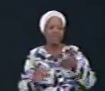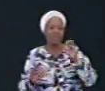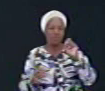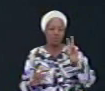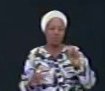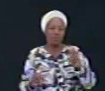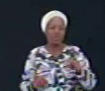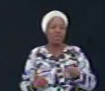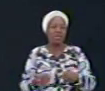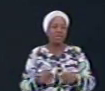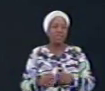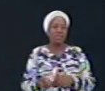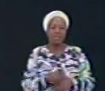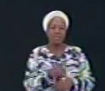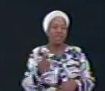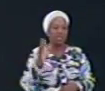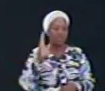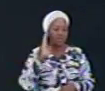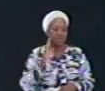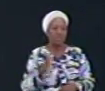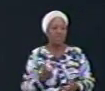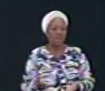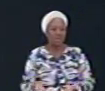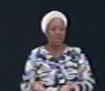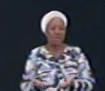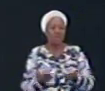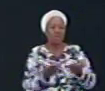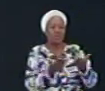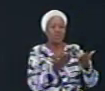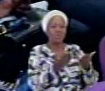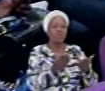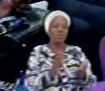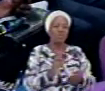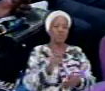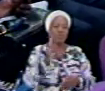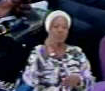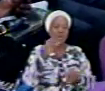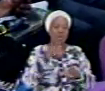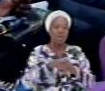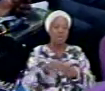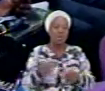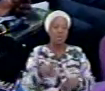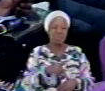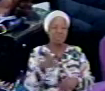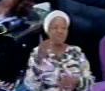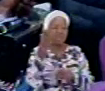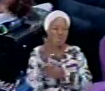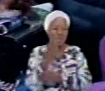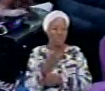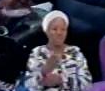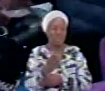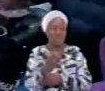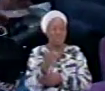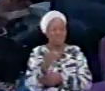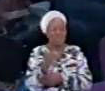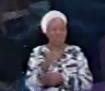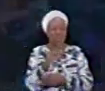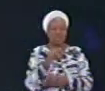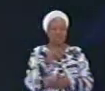it says, they shall bear thee up in their hands, lest thou dash thy